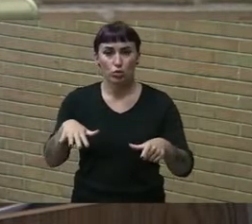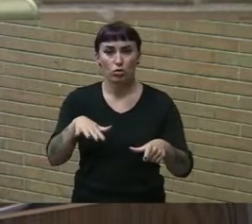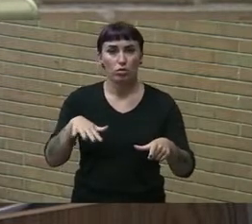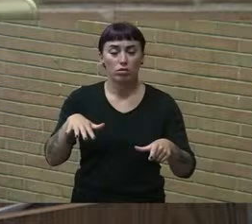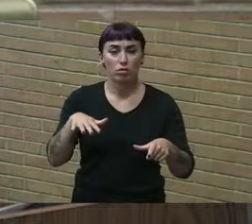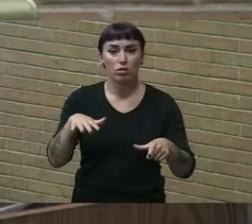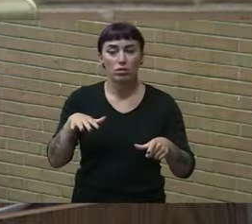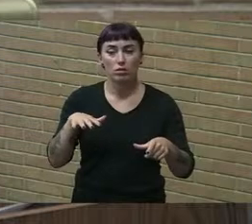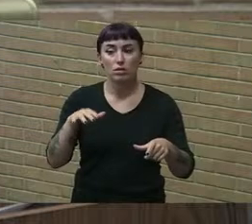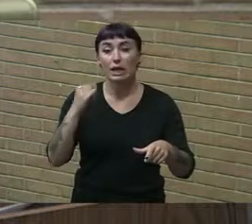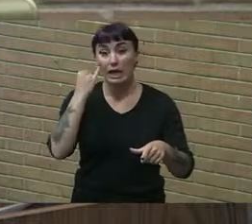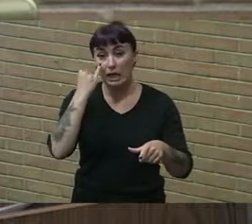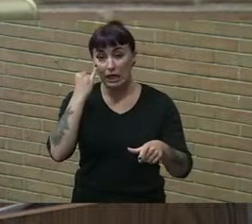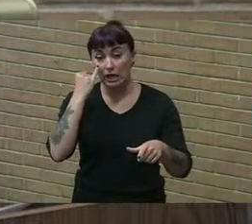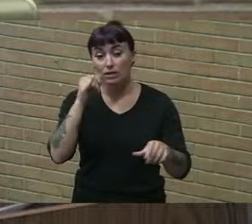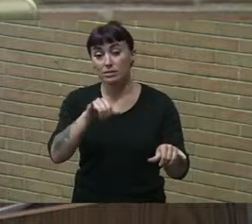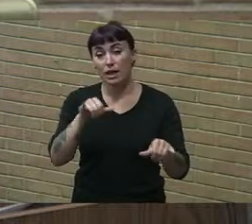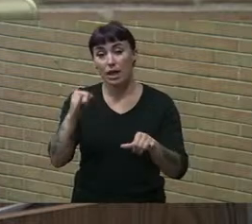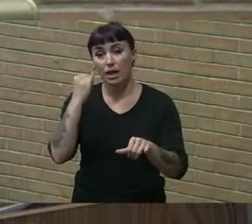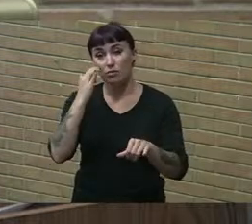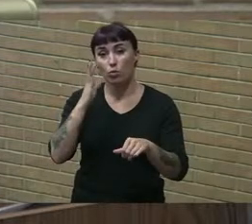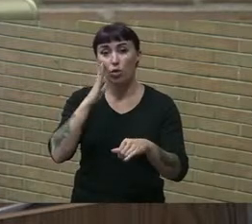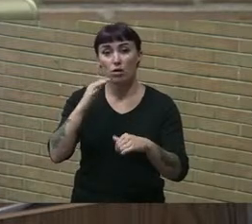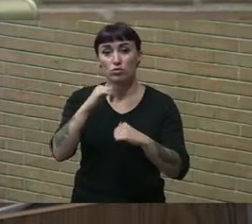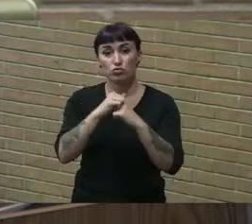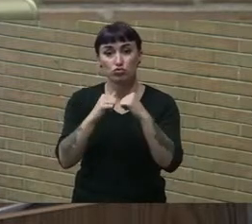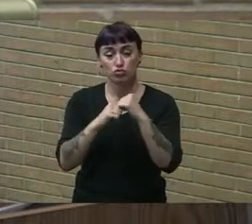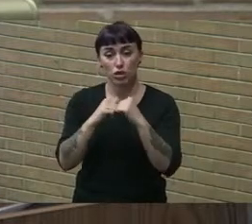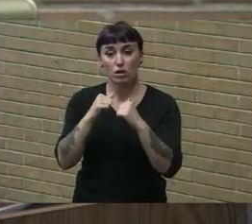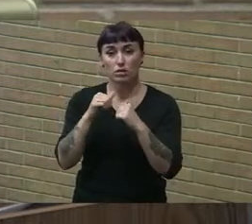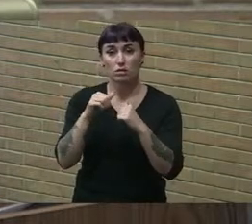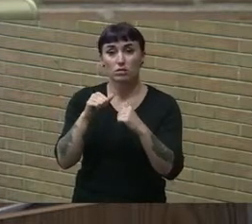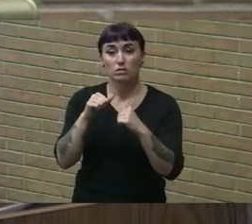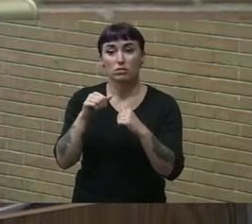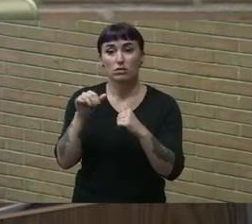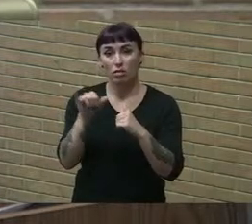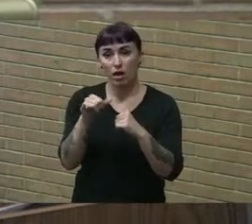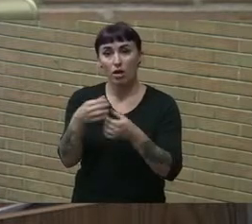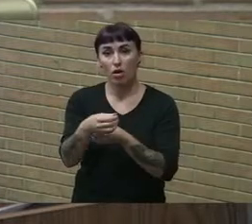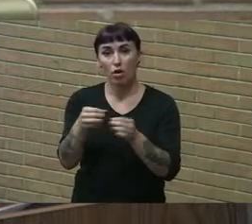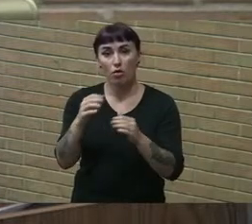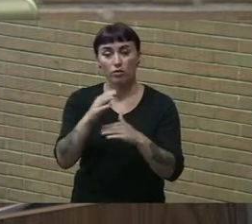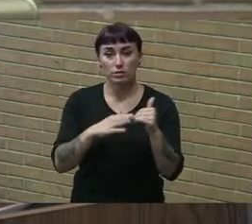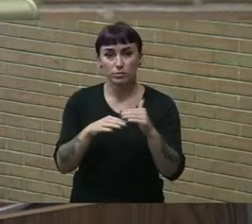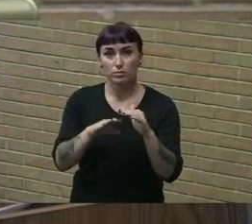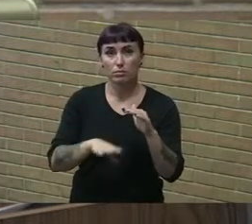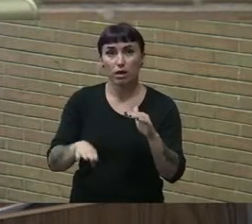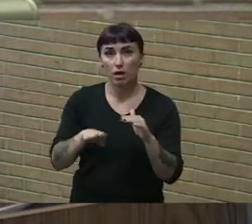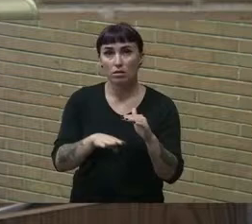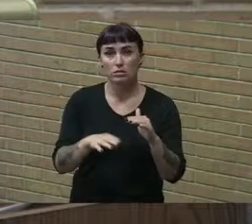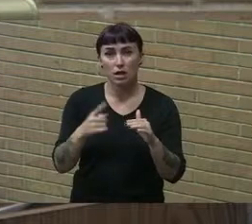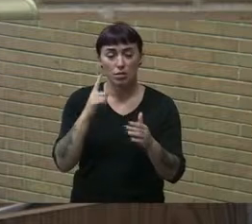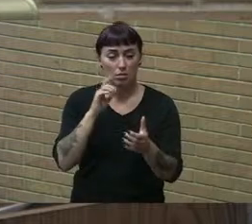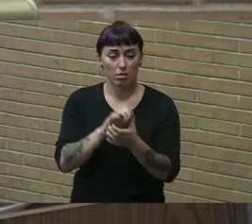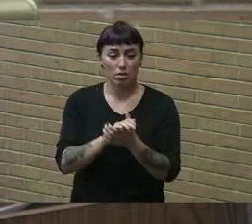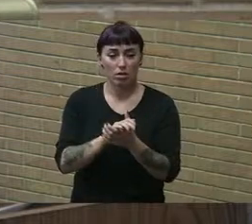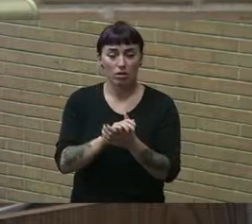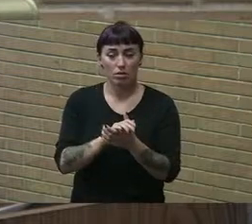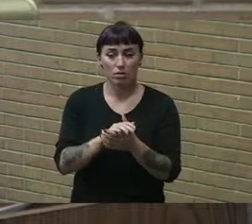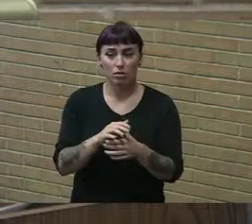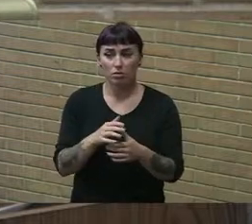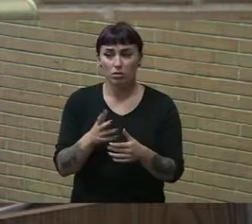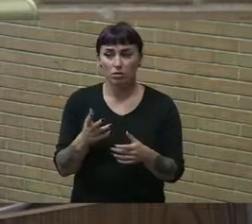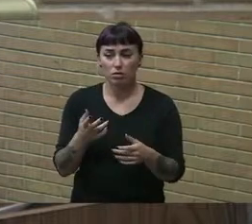been if it was constructed as an office building. And basically it was, I believe the multiplier